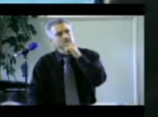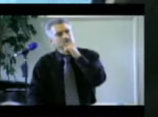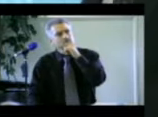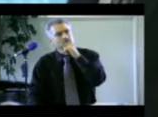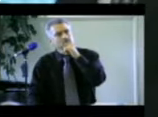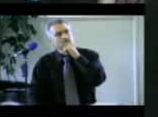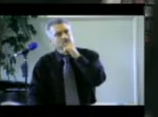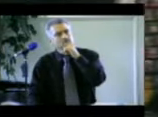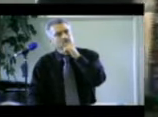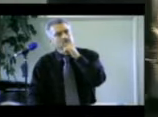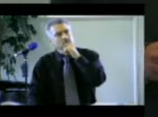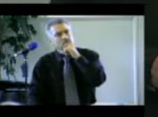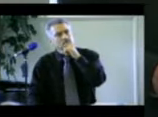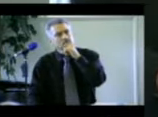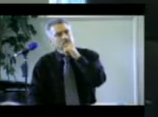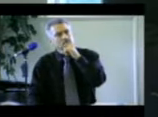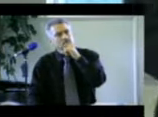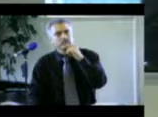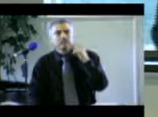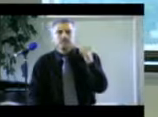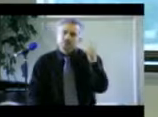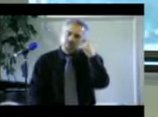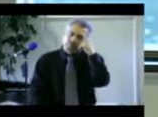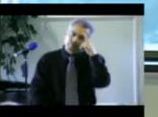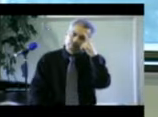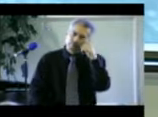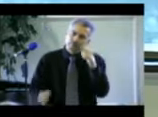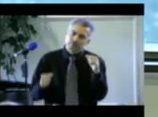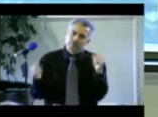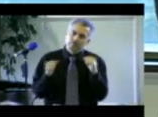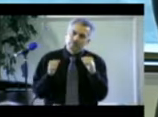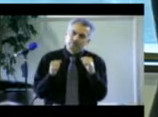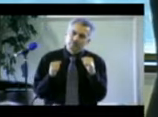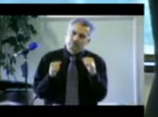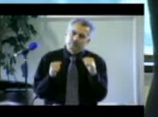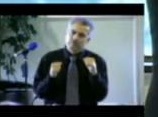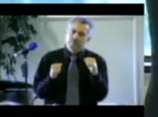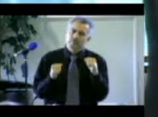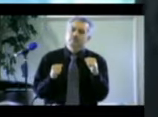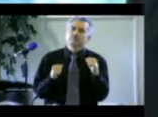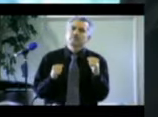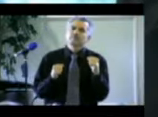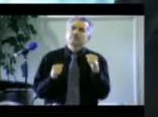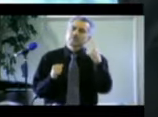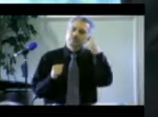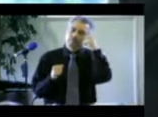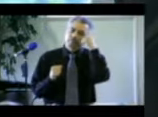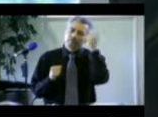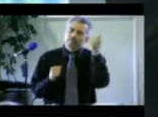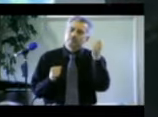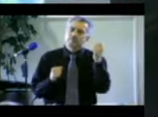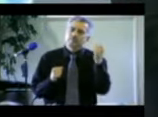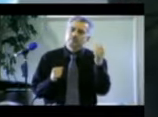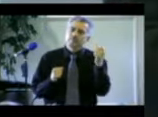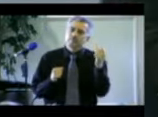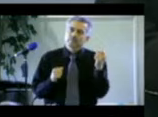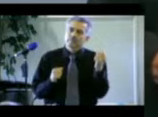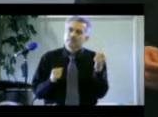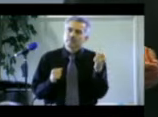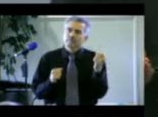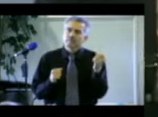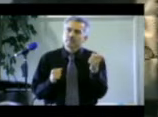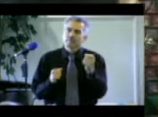I believe it was cool. The cool of the day. Because who in their right